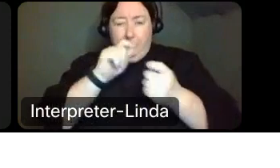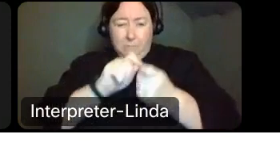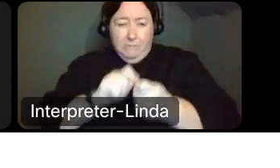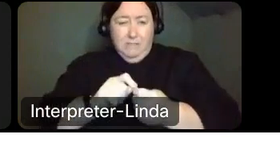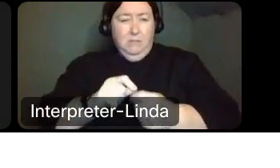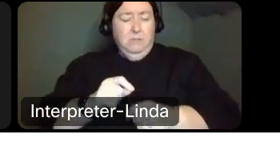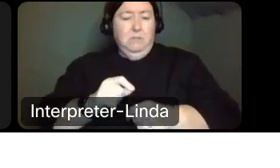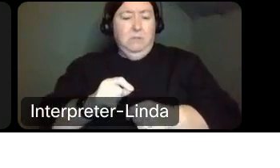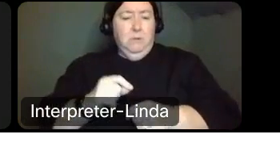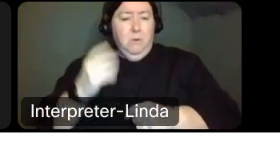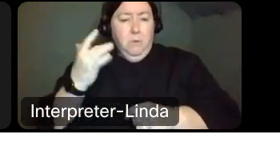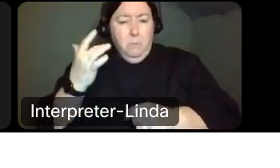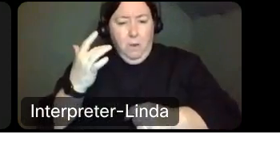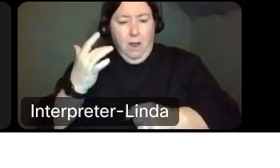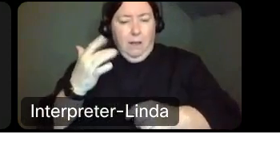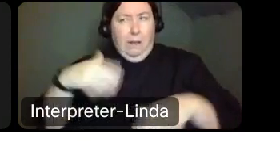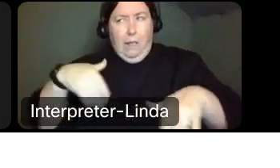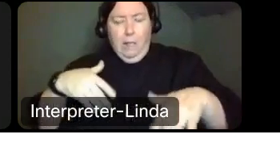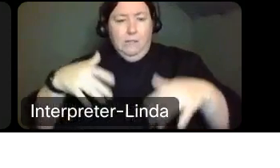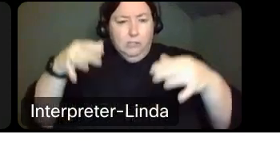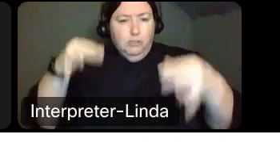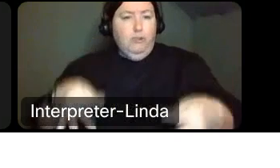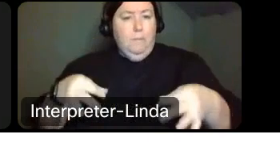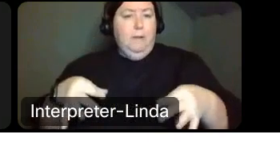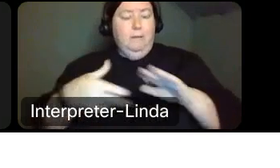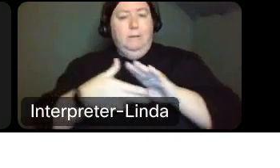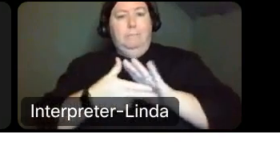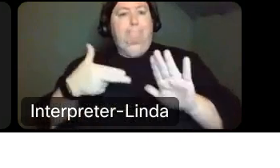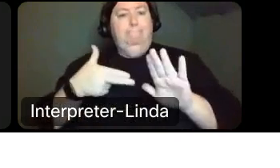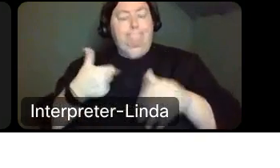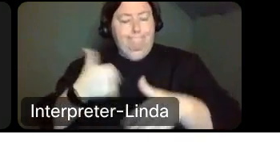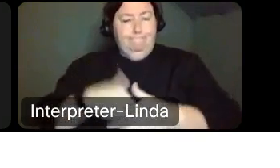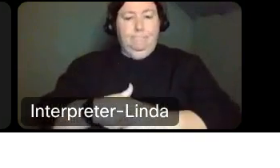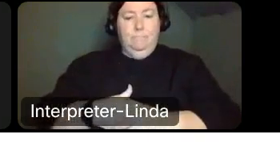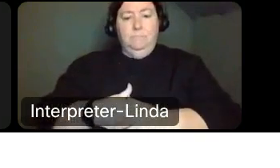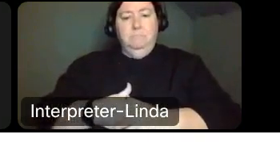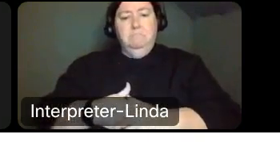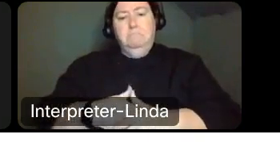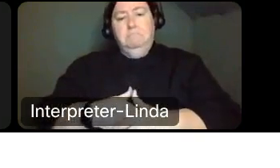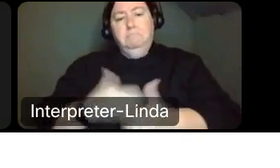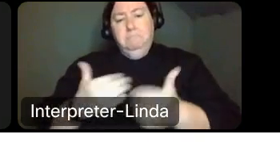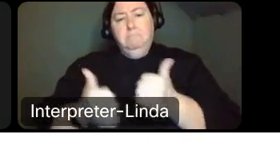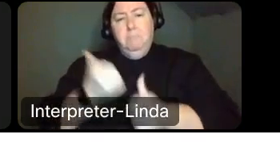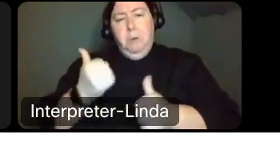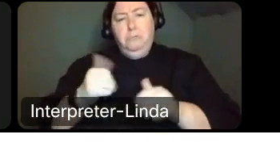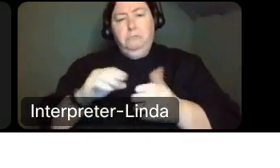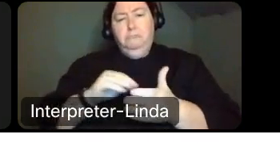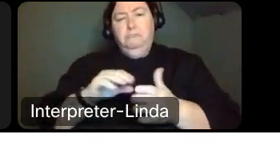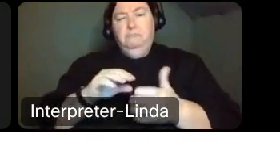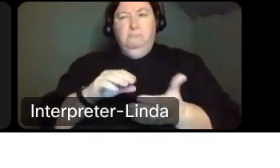why the hearing loss has been undetermined? But for the majority of children, you should have the